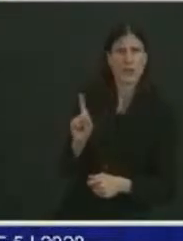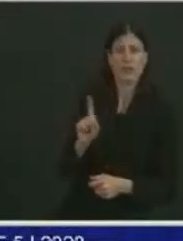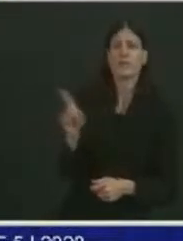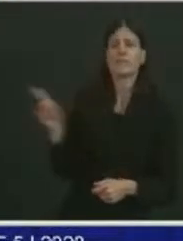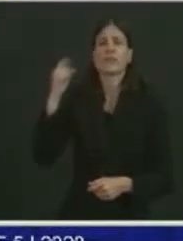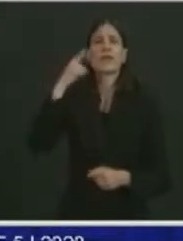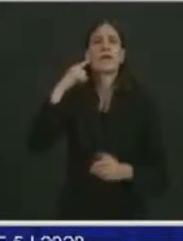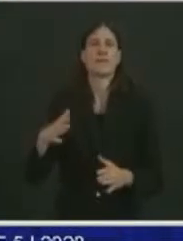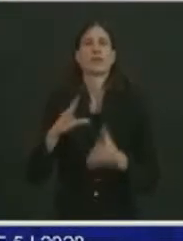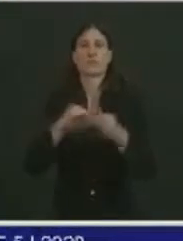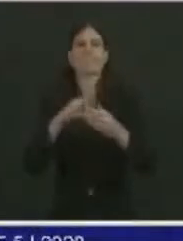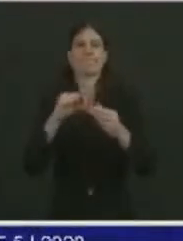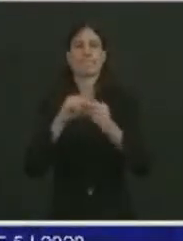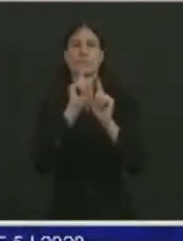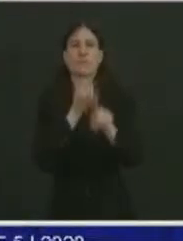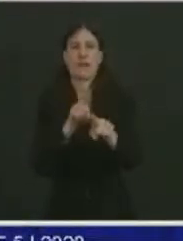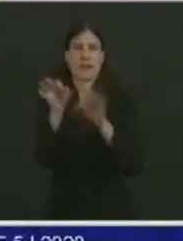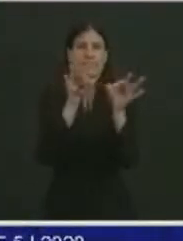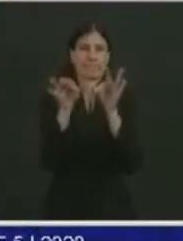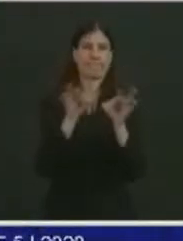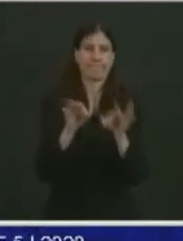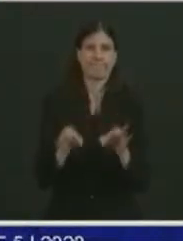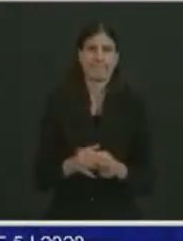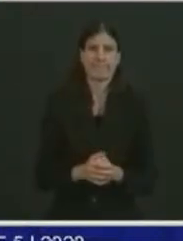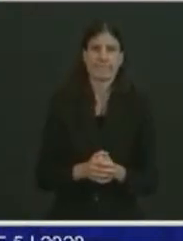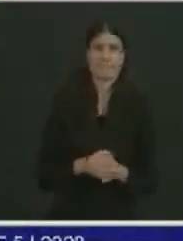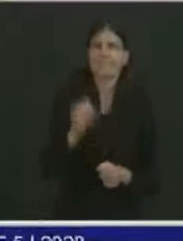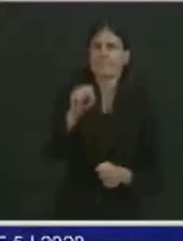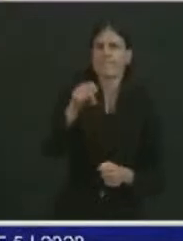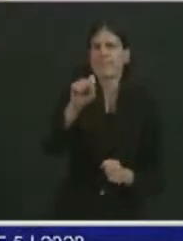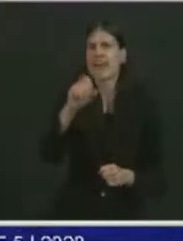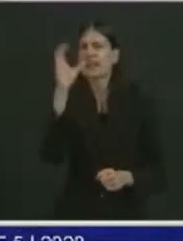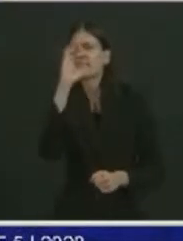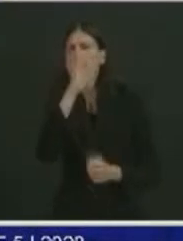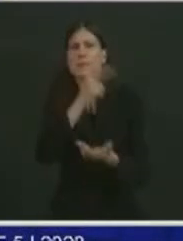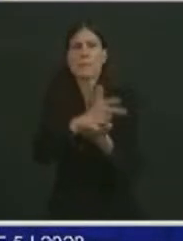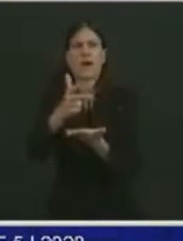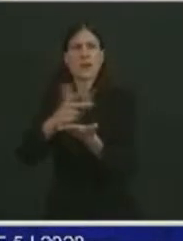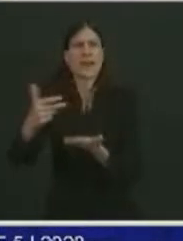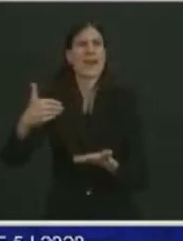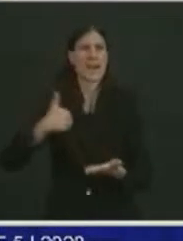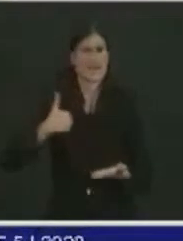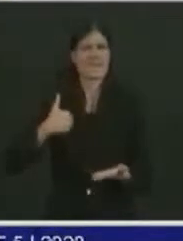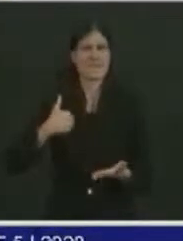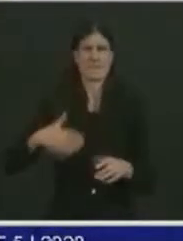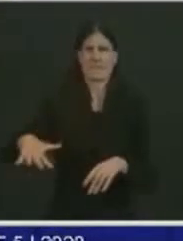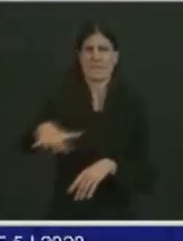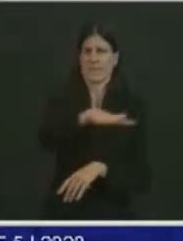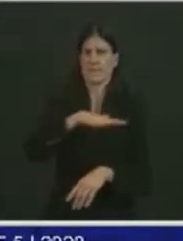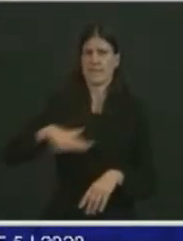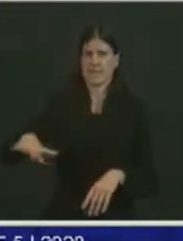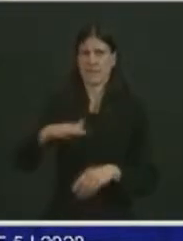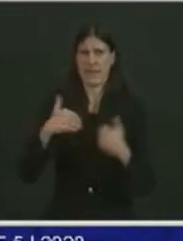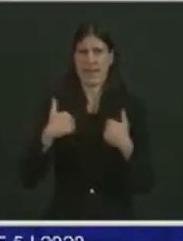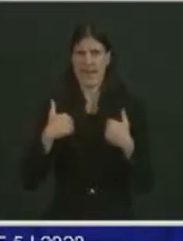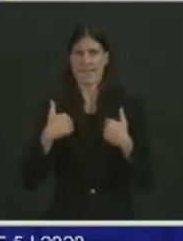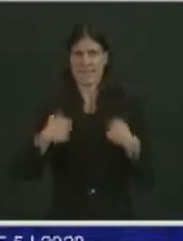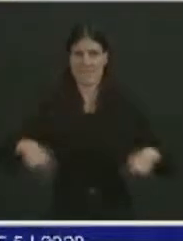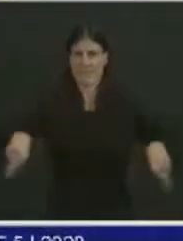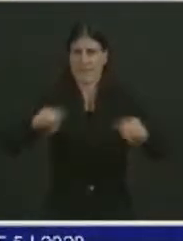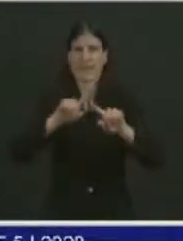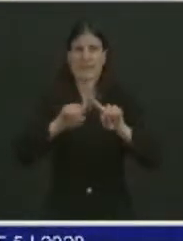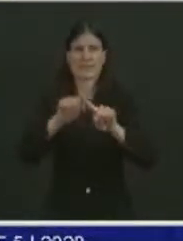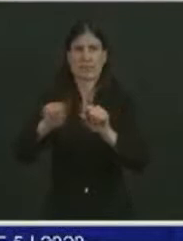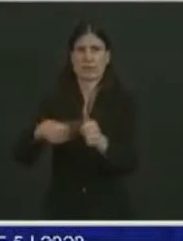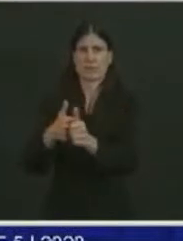I would say you can find places to park. RIPTA is working. I would probably consider taking a